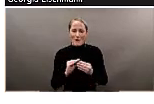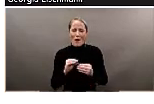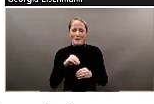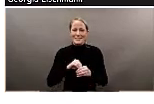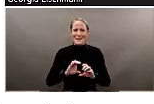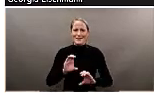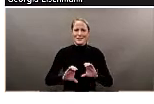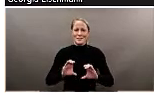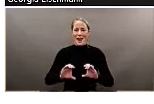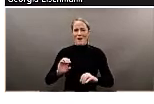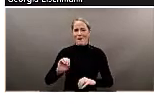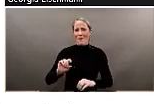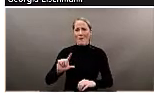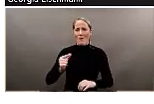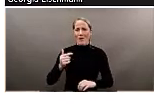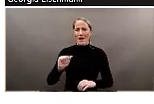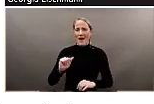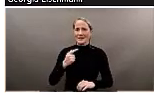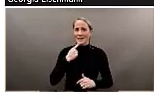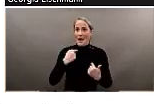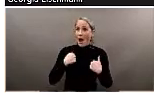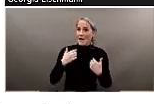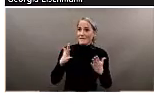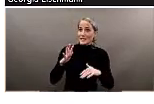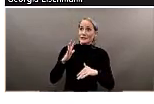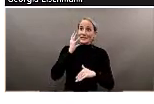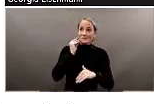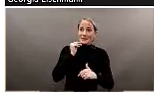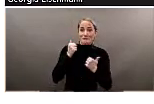I'm so glad you had a good experience, Olga.